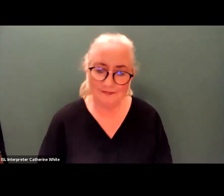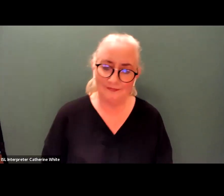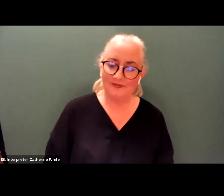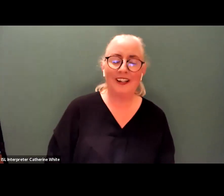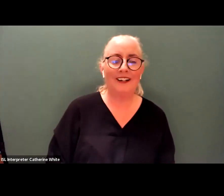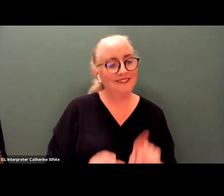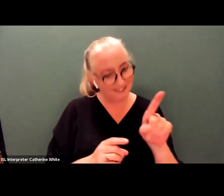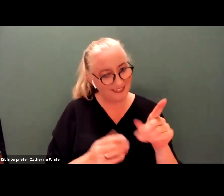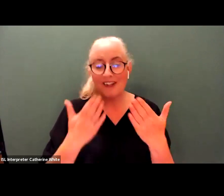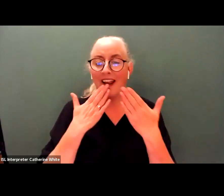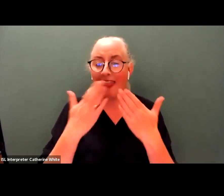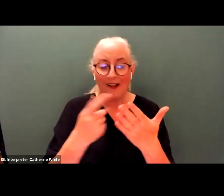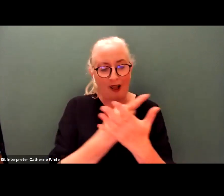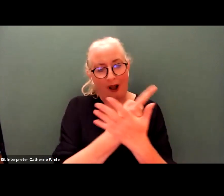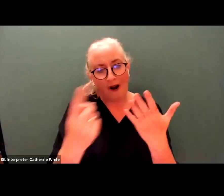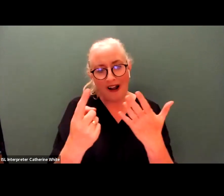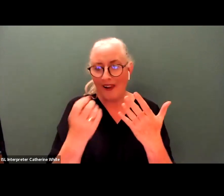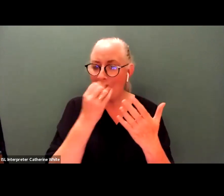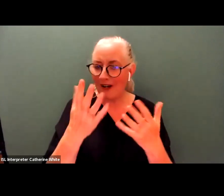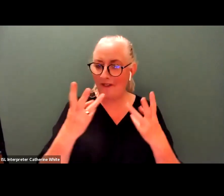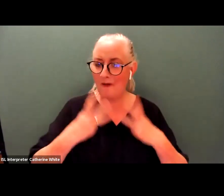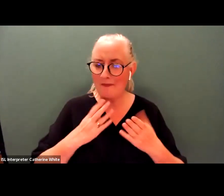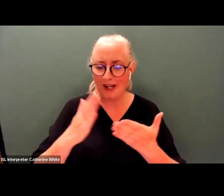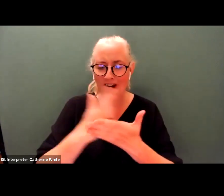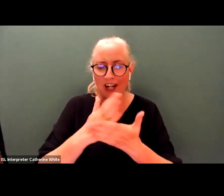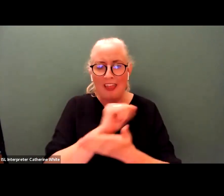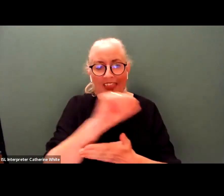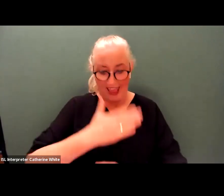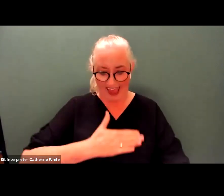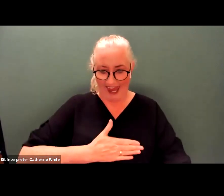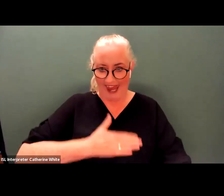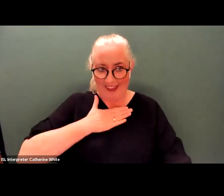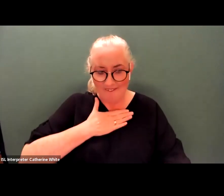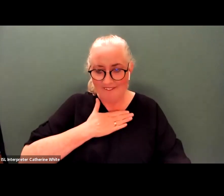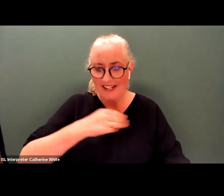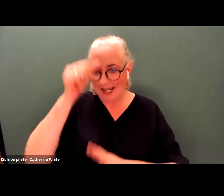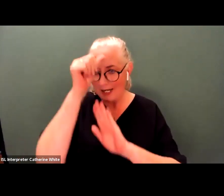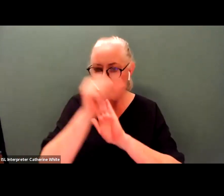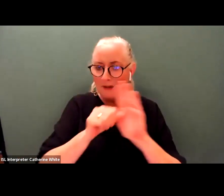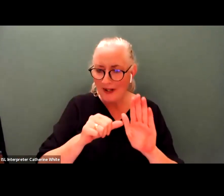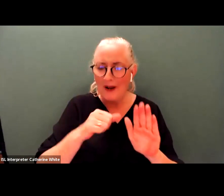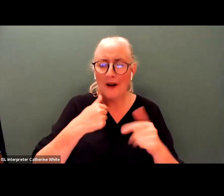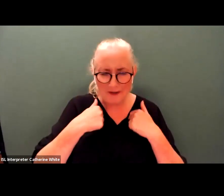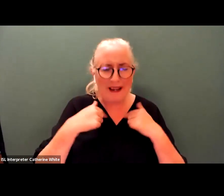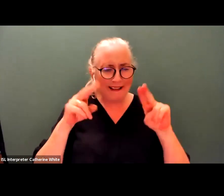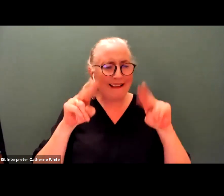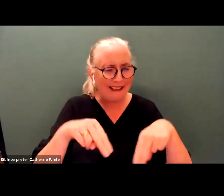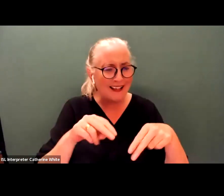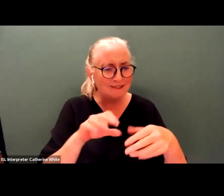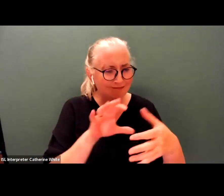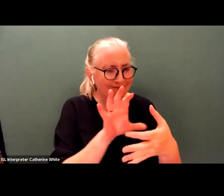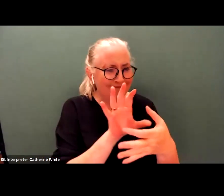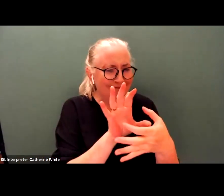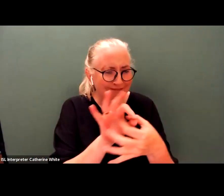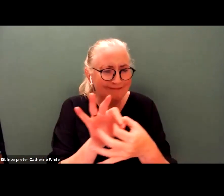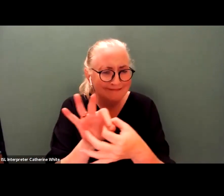Thank you to all those wonderful women for sharing their lived experience. I think we can all relate to some or maybe all of what